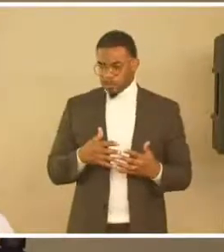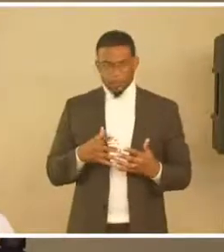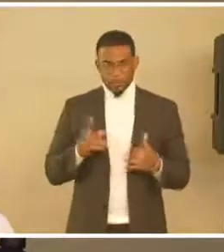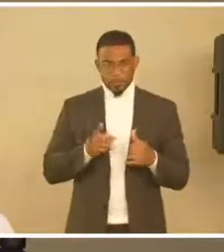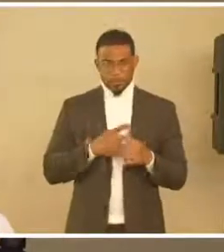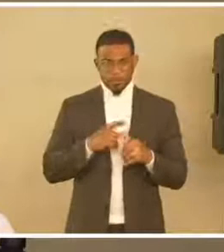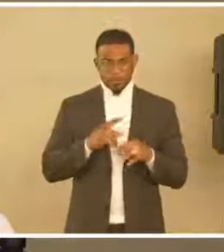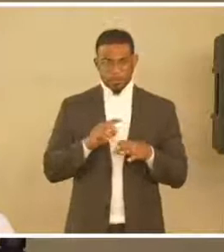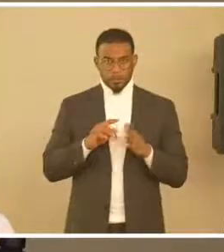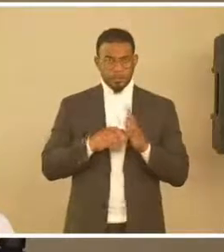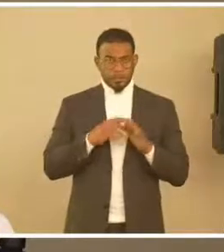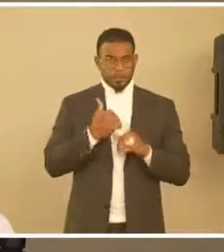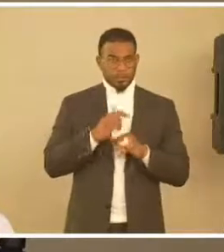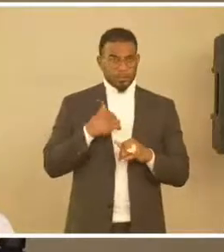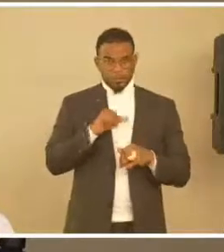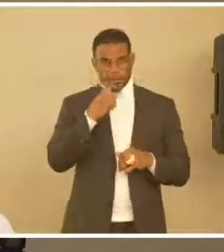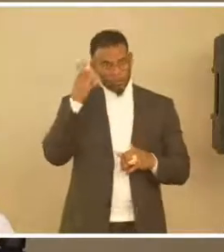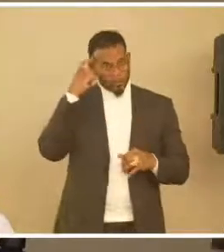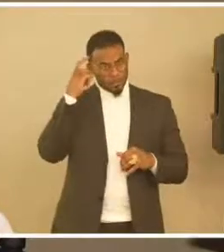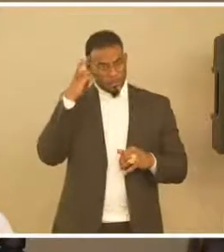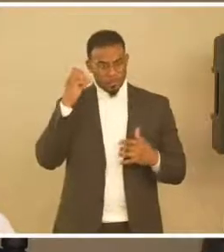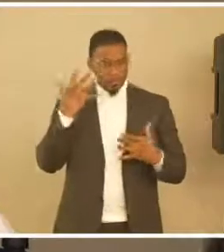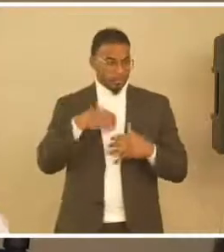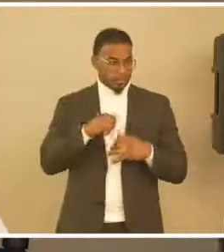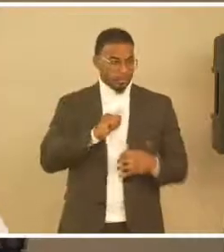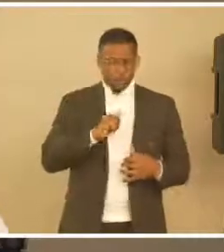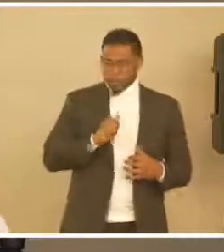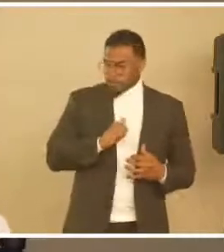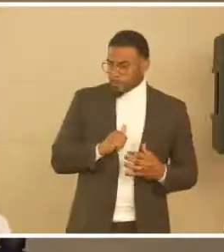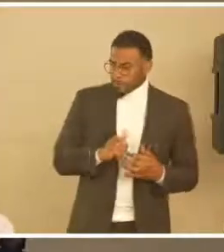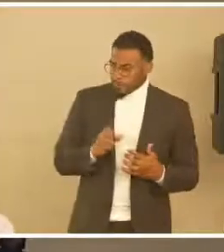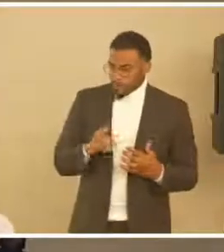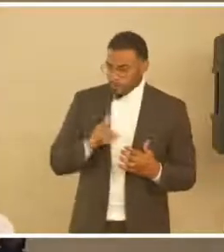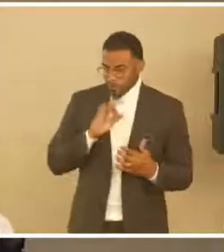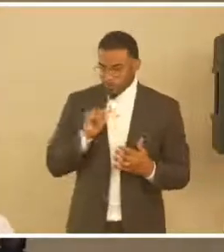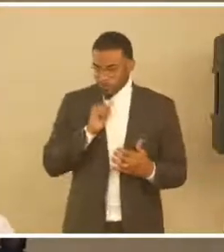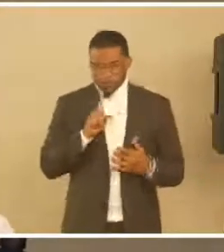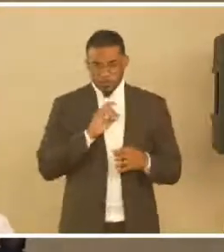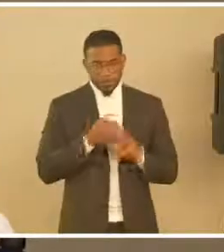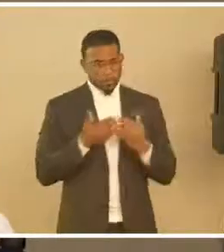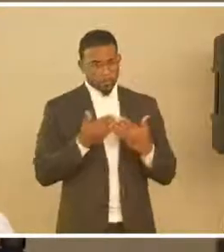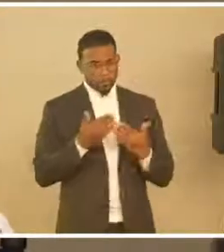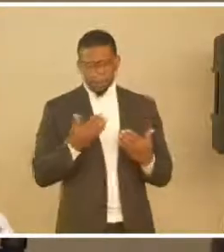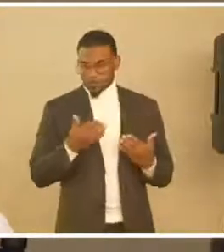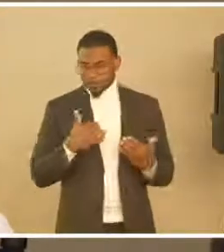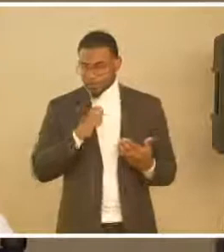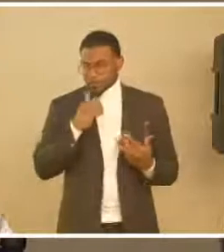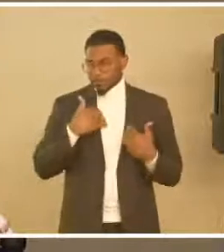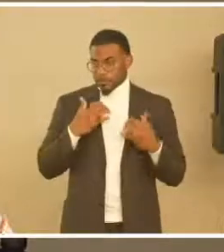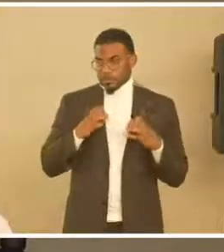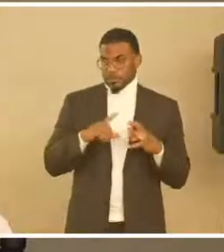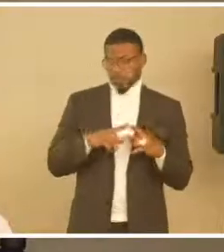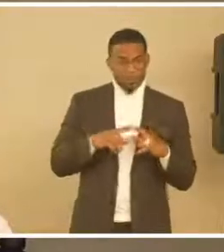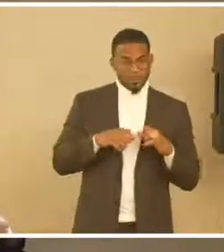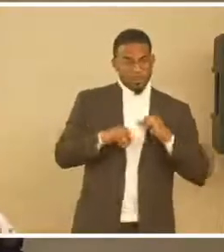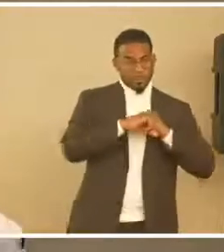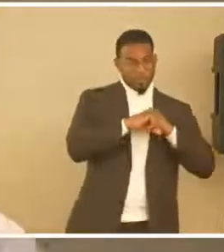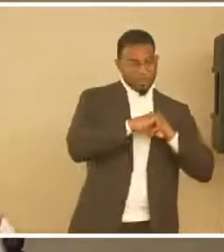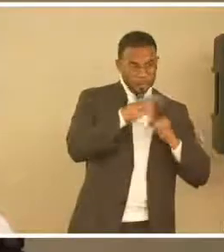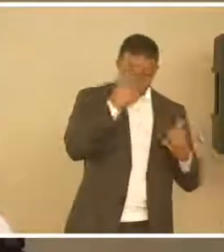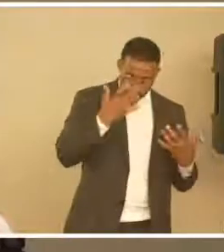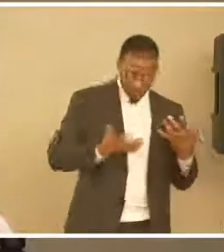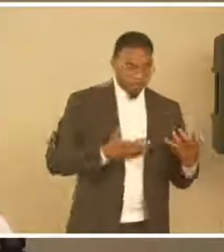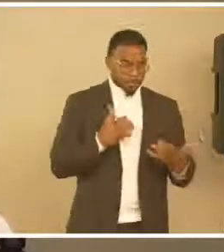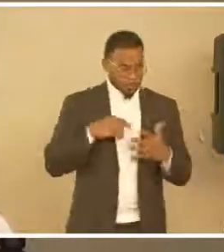of the first airing, everybody had something else in mind, so including myself. So it was not really easy, and I didn't have a chance to promote it